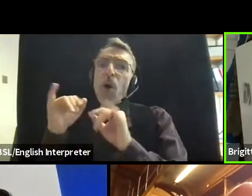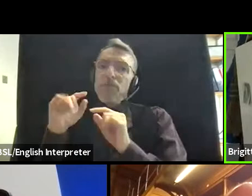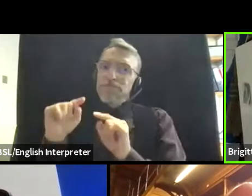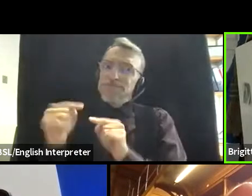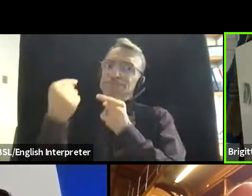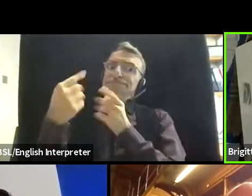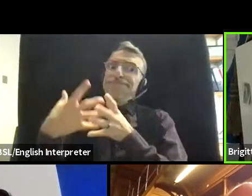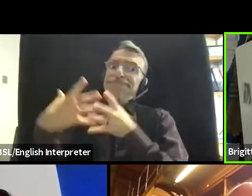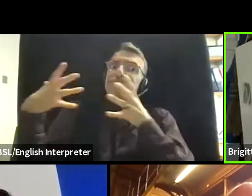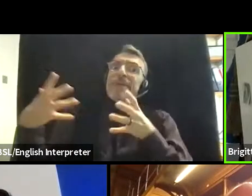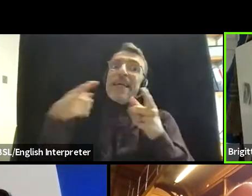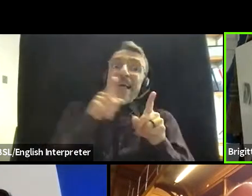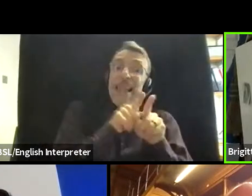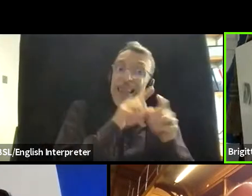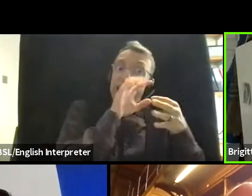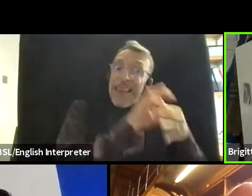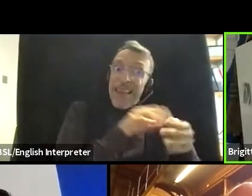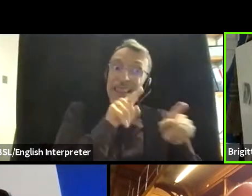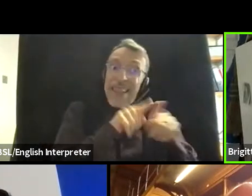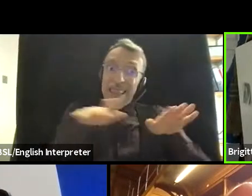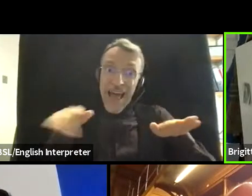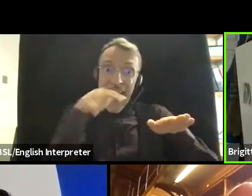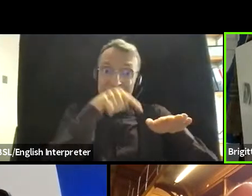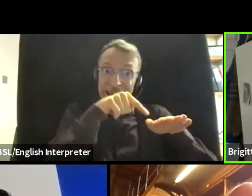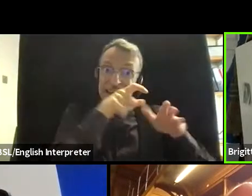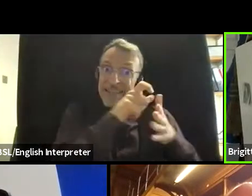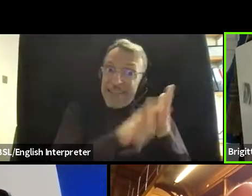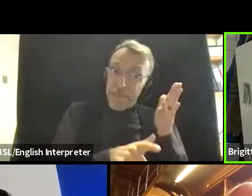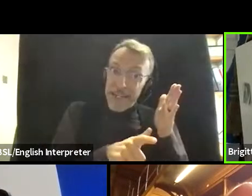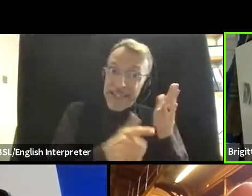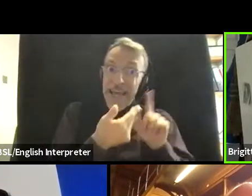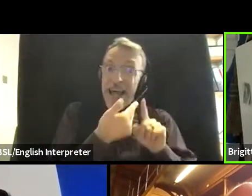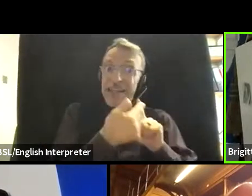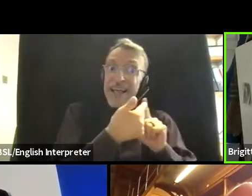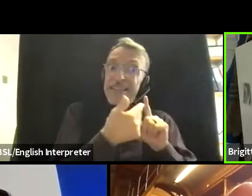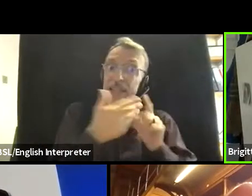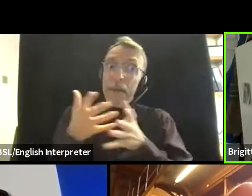as perhaps their disability identity was, and